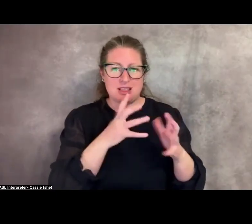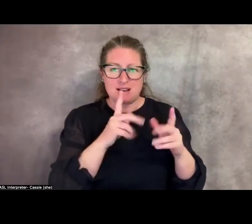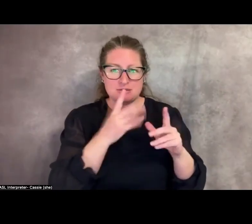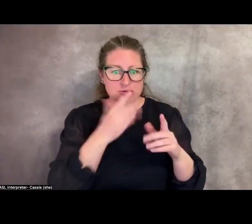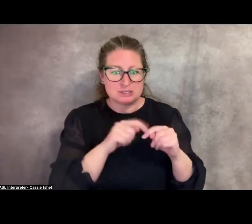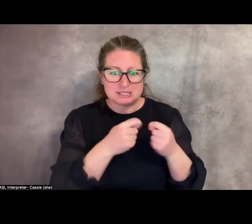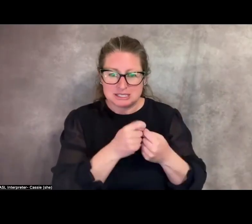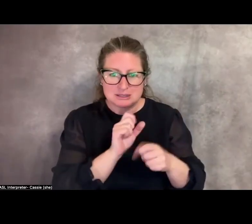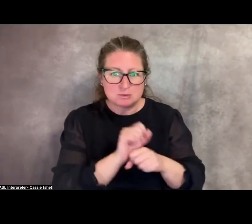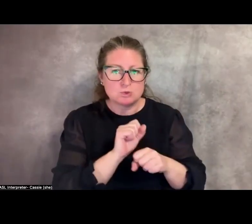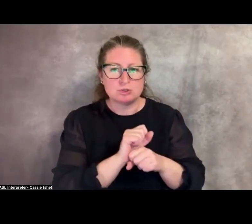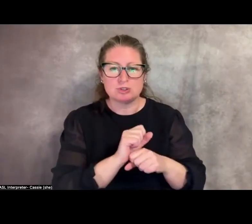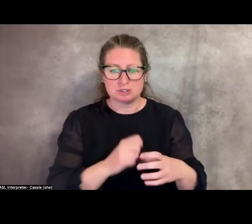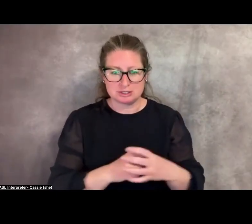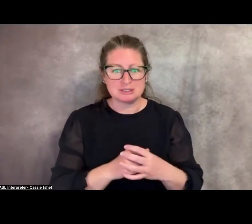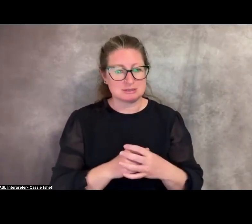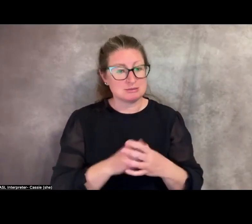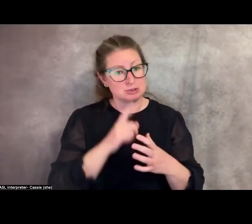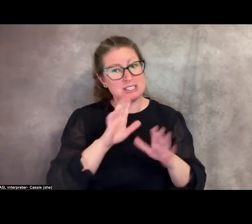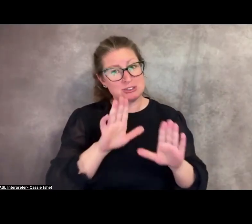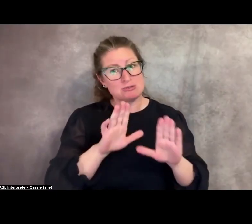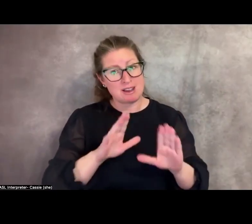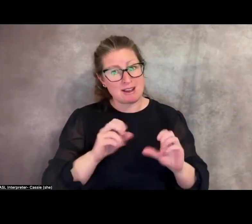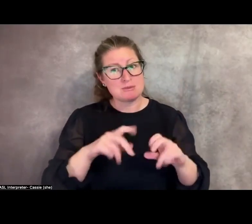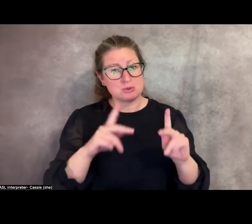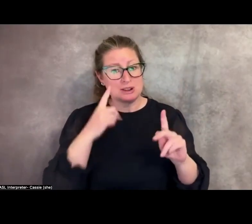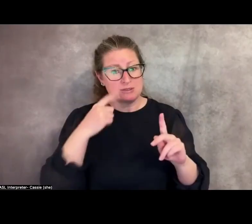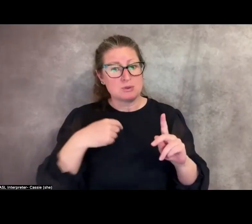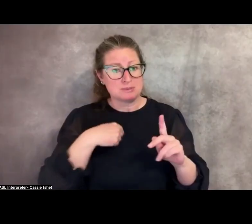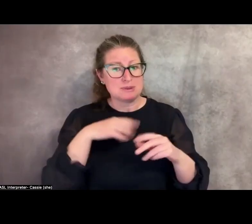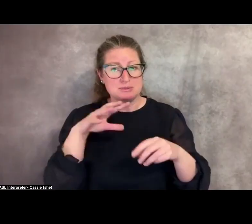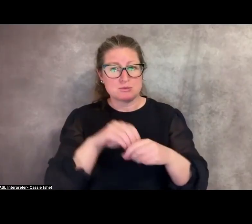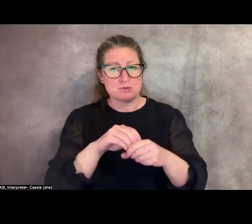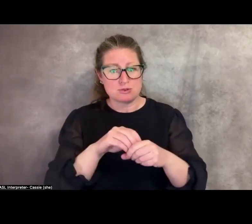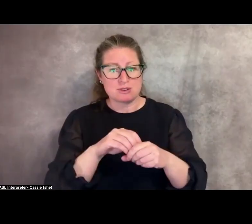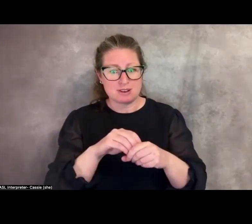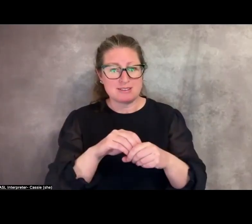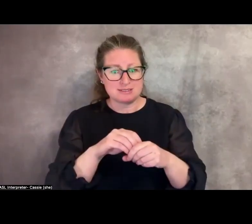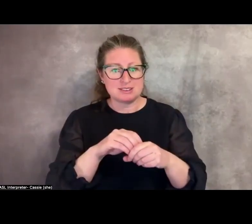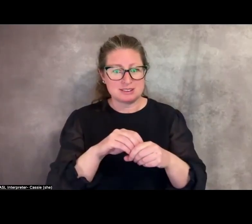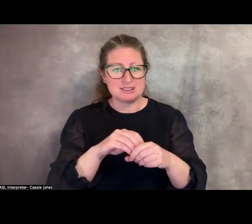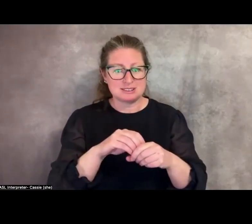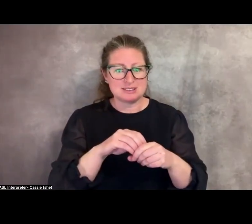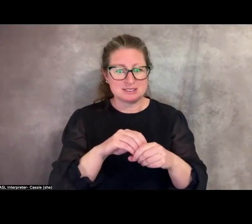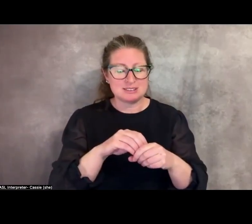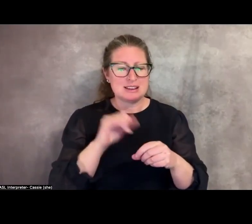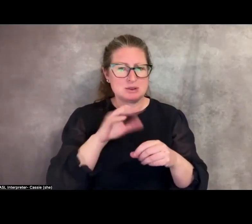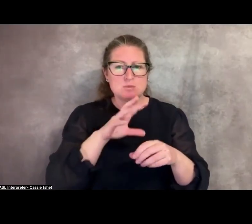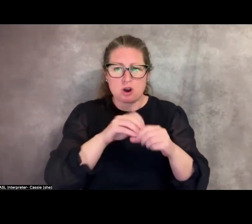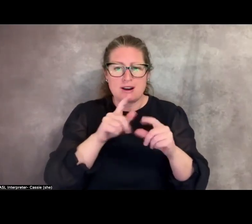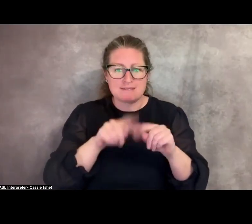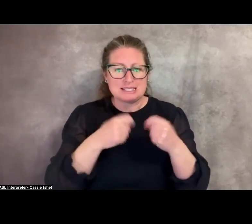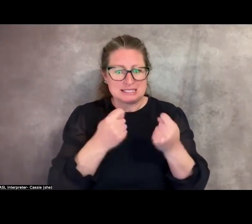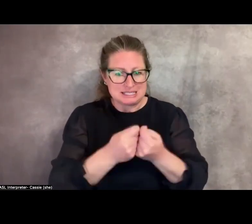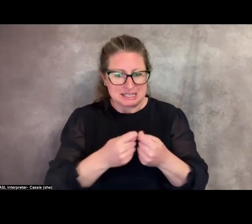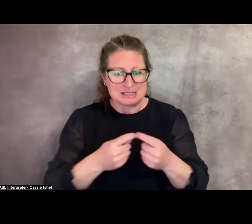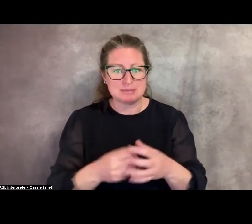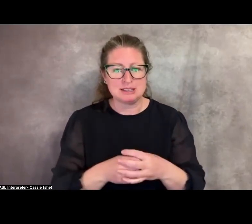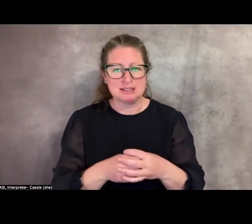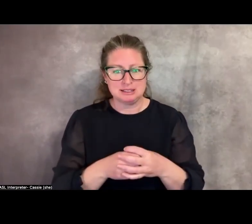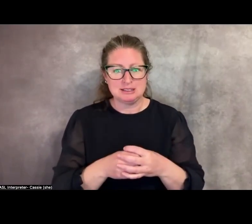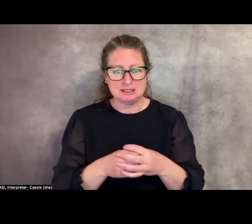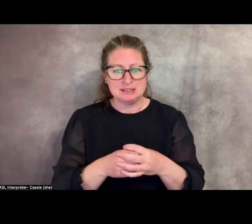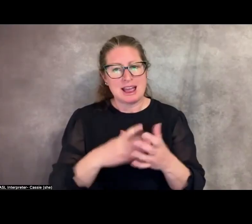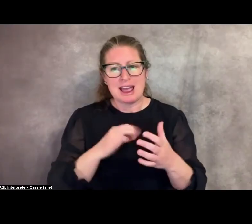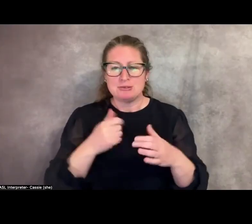some great opportunities for me to be part of Salamanca for a team and do